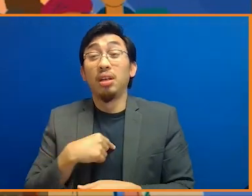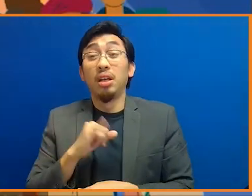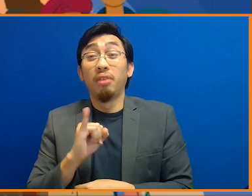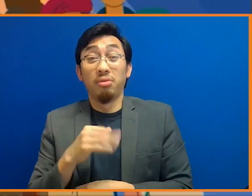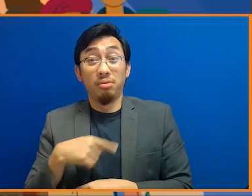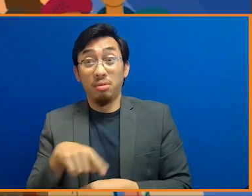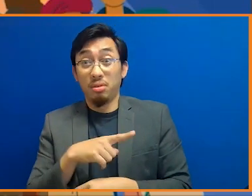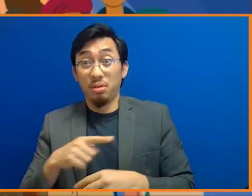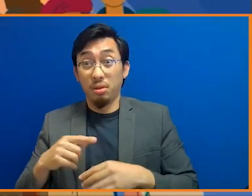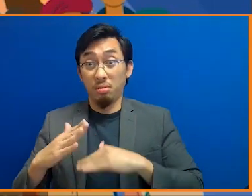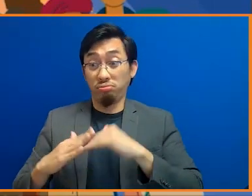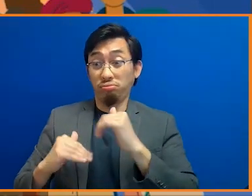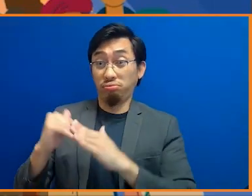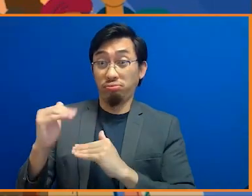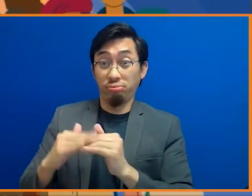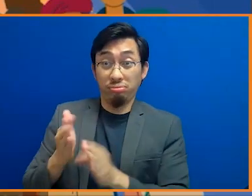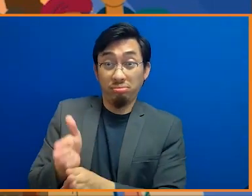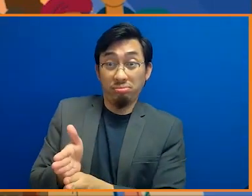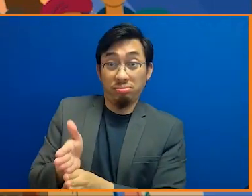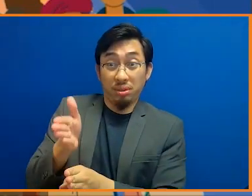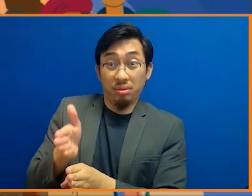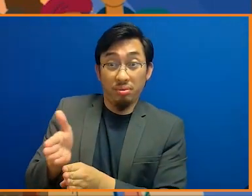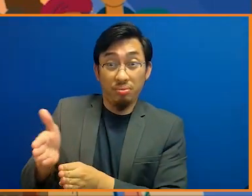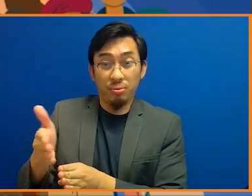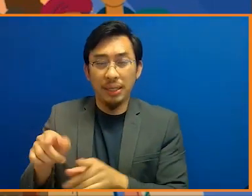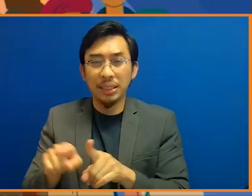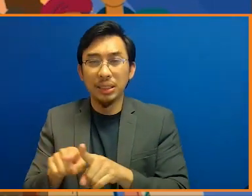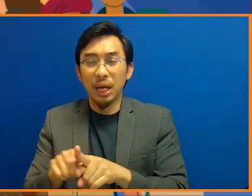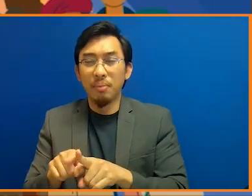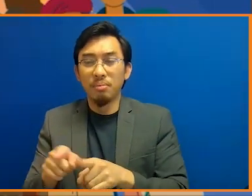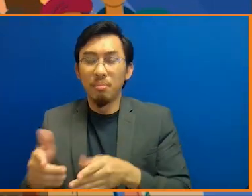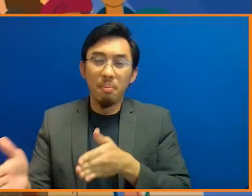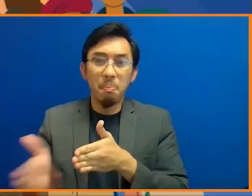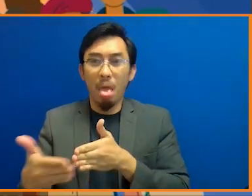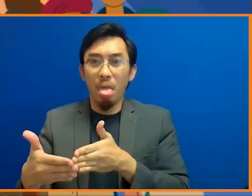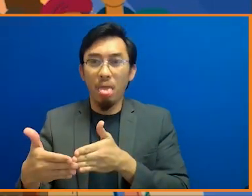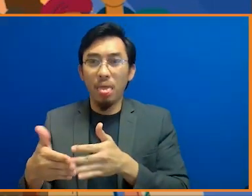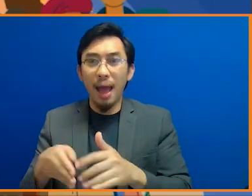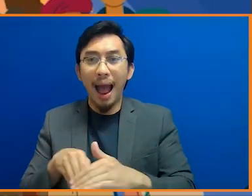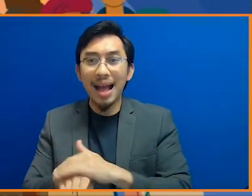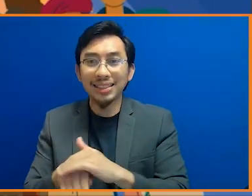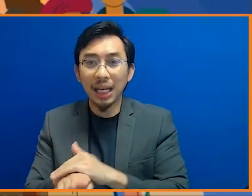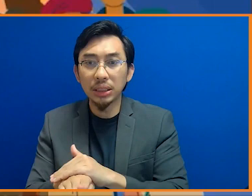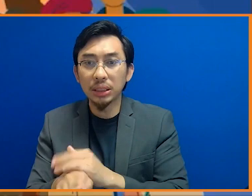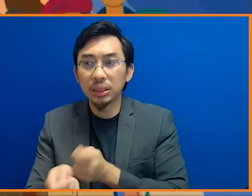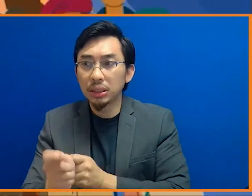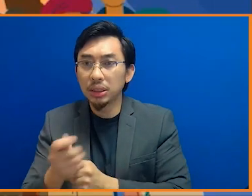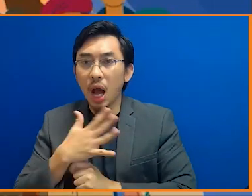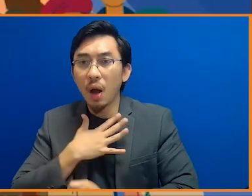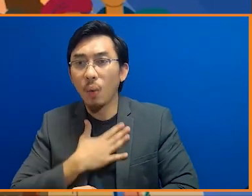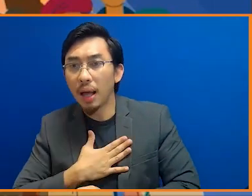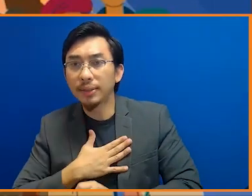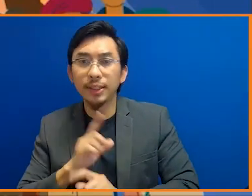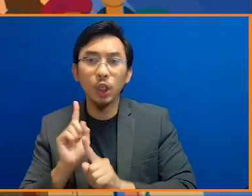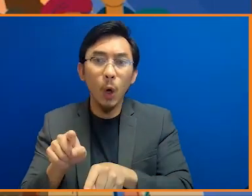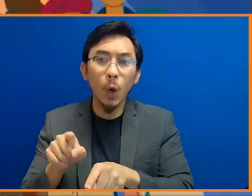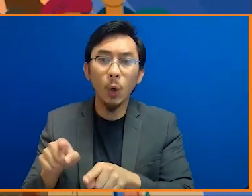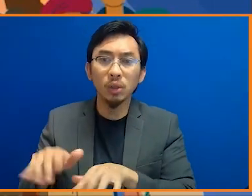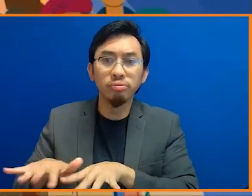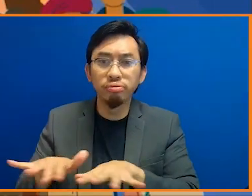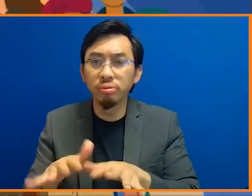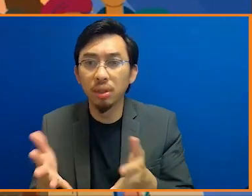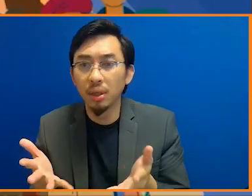we construct a giant seawall, that means we block the access of the fishermen to go to the sea,